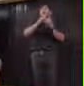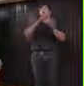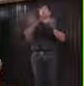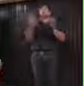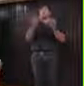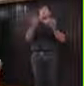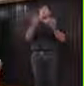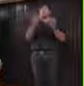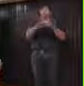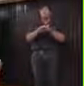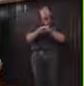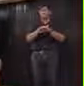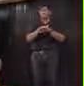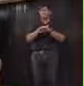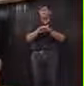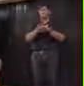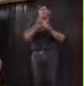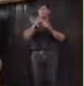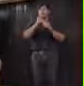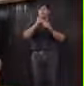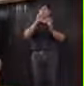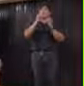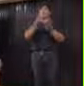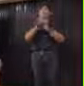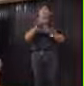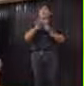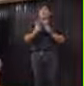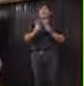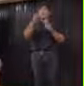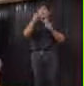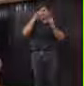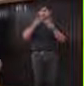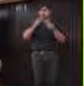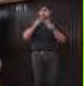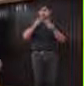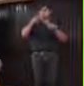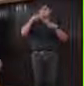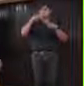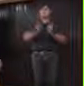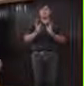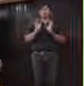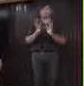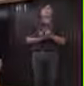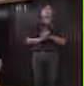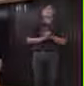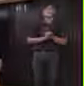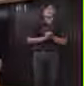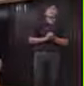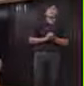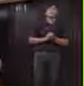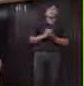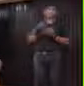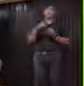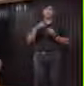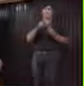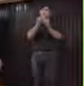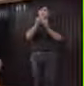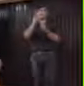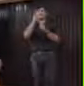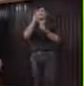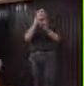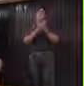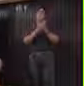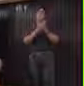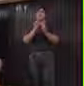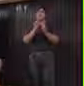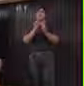debate it, etc. But I mean, the provision itself, I agree with it, was the need of the hour. So I'm answering the first part. So, Mridu, if